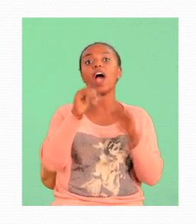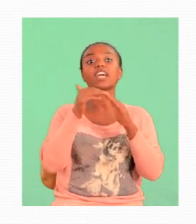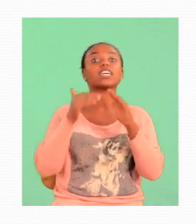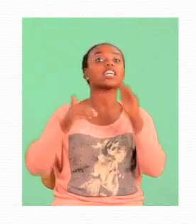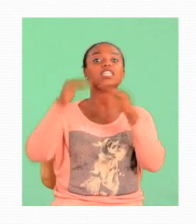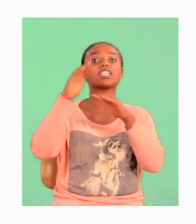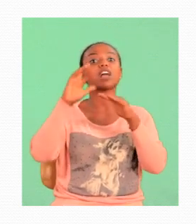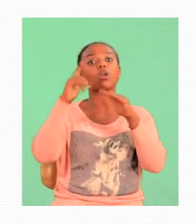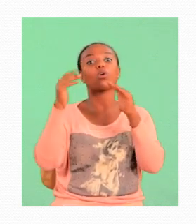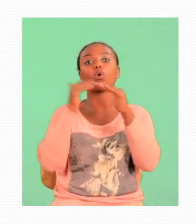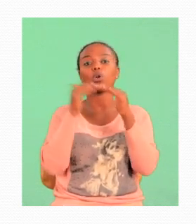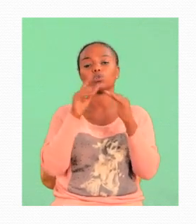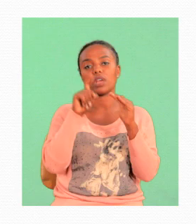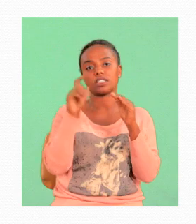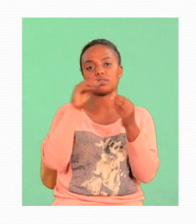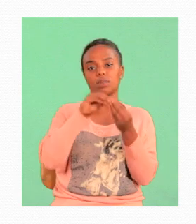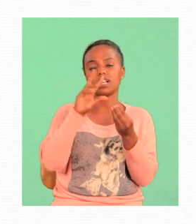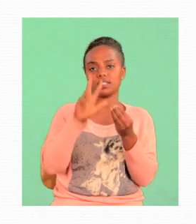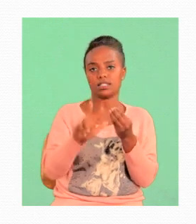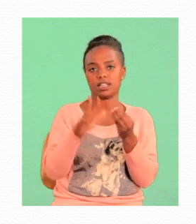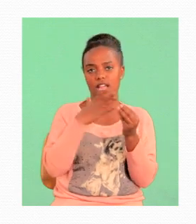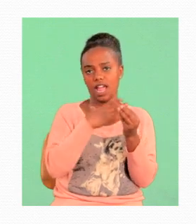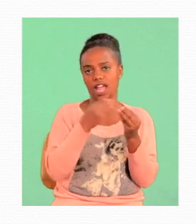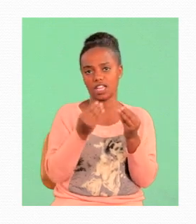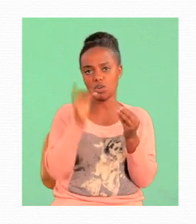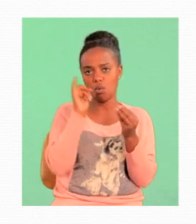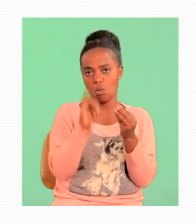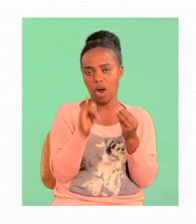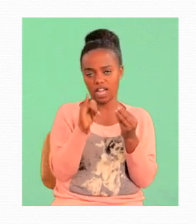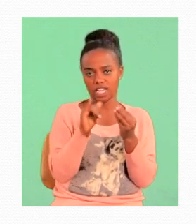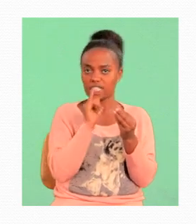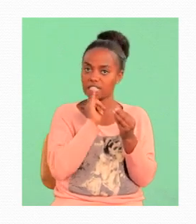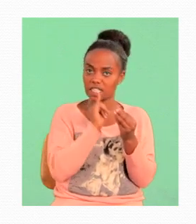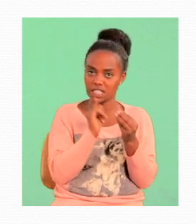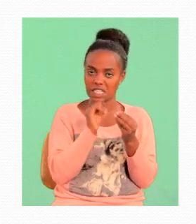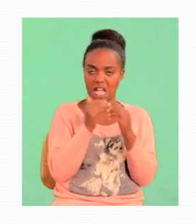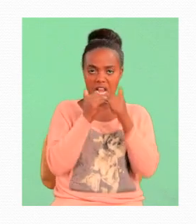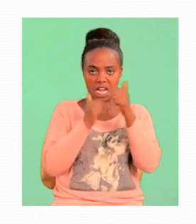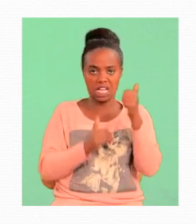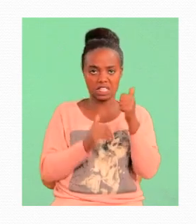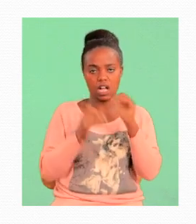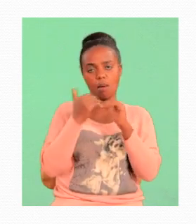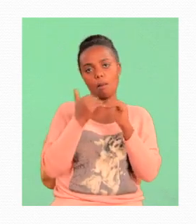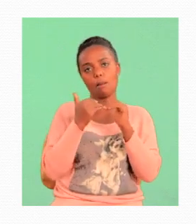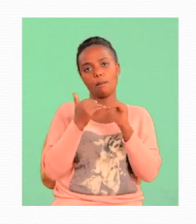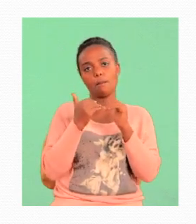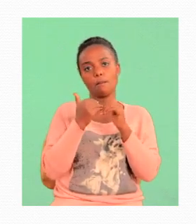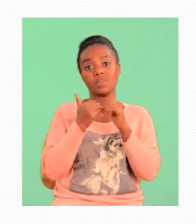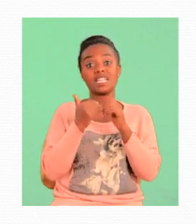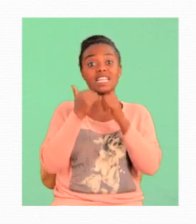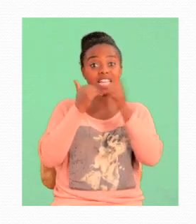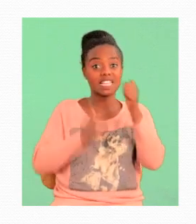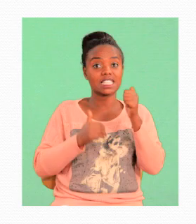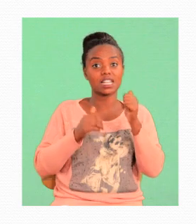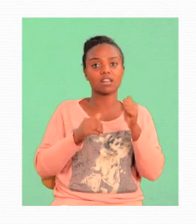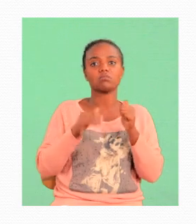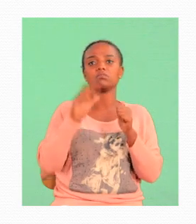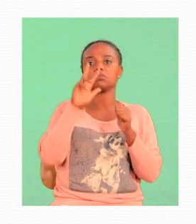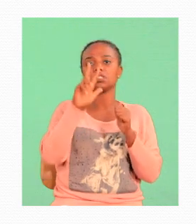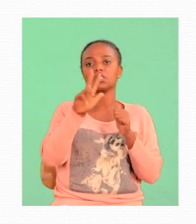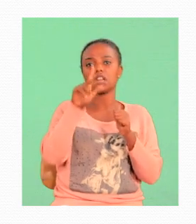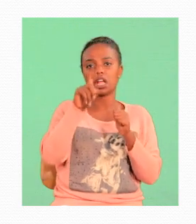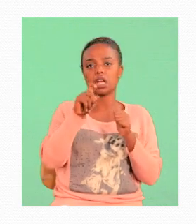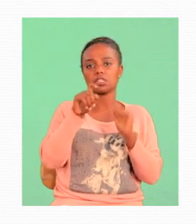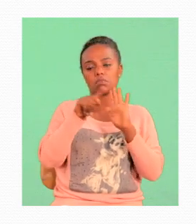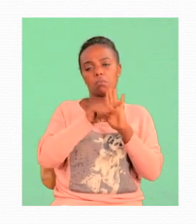or equal to x plus 3 and y is less than minus 3x minus 1. Then